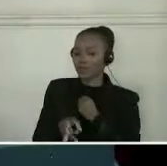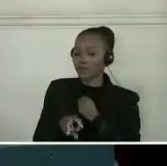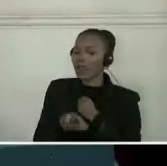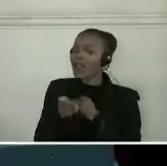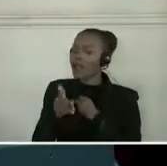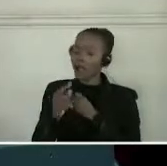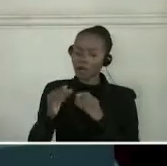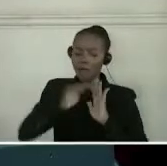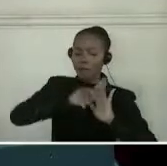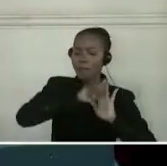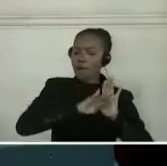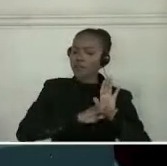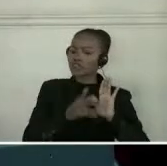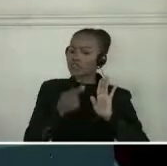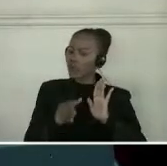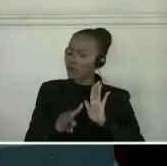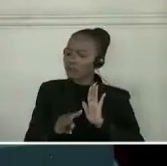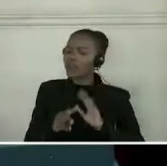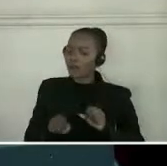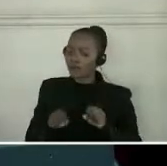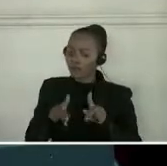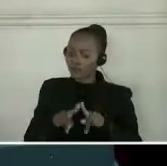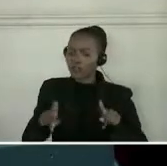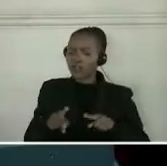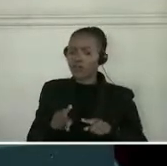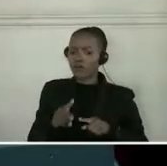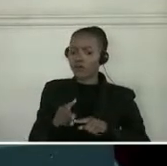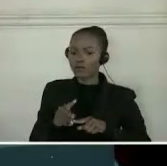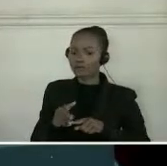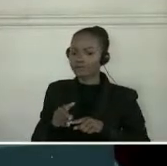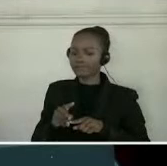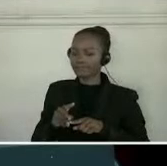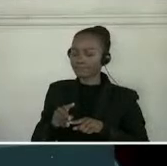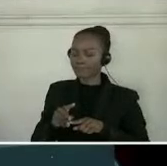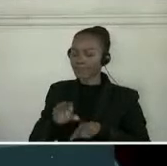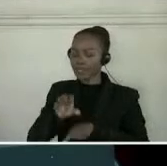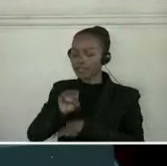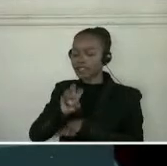engineers ict specialists and facilitators